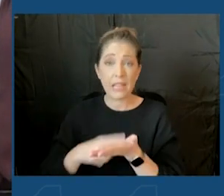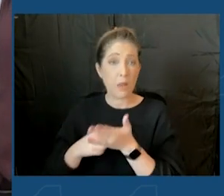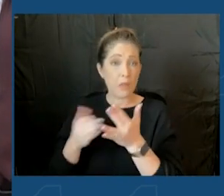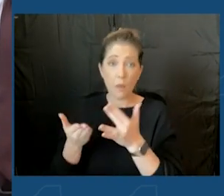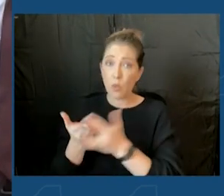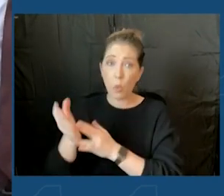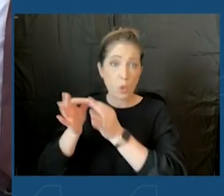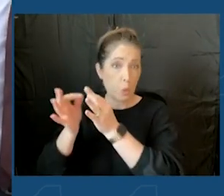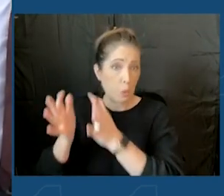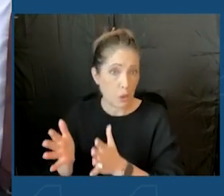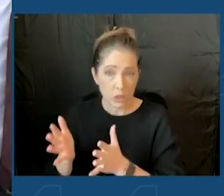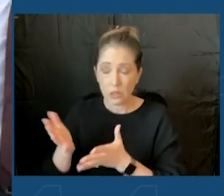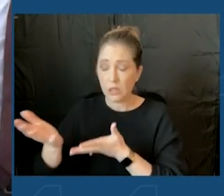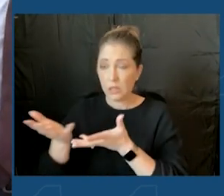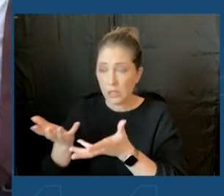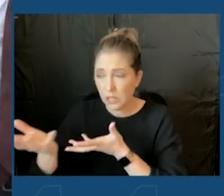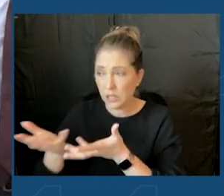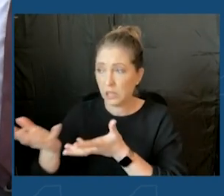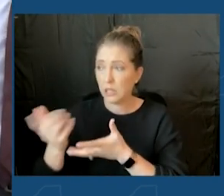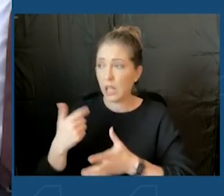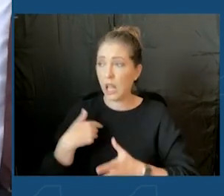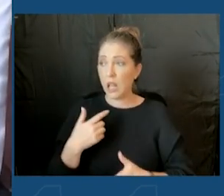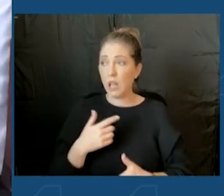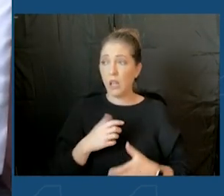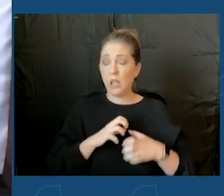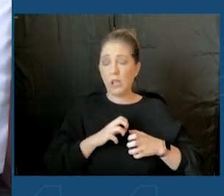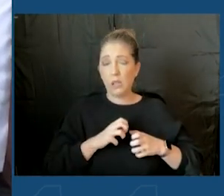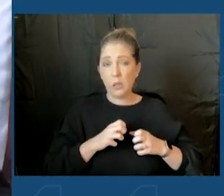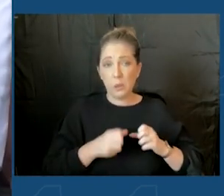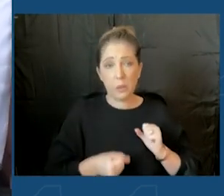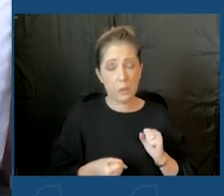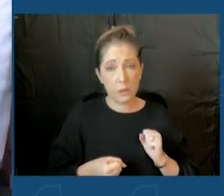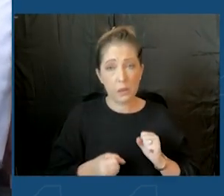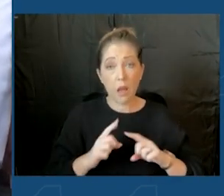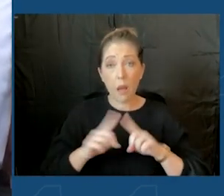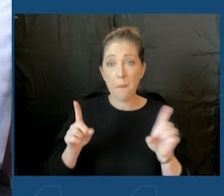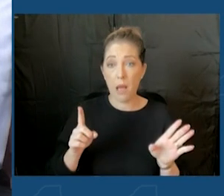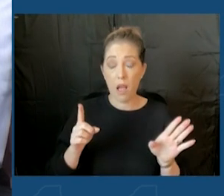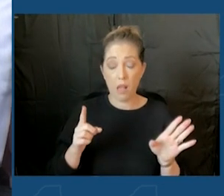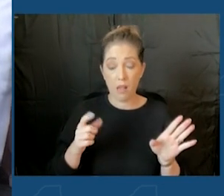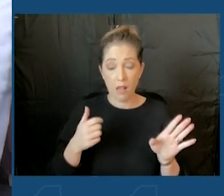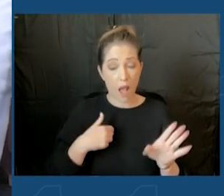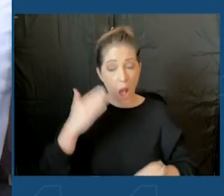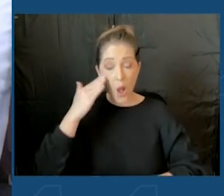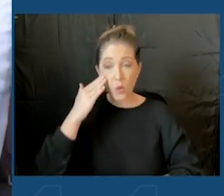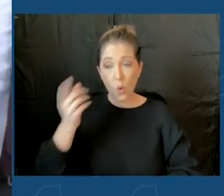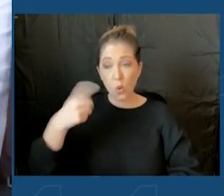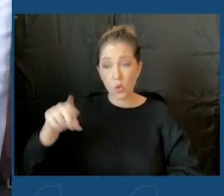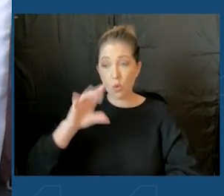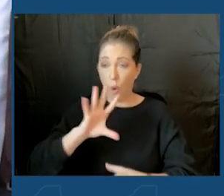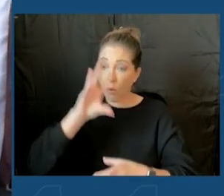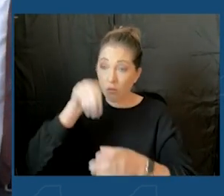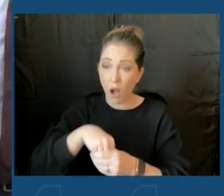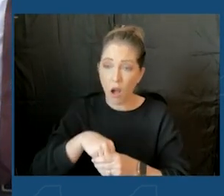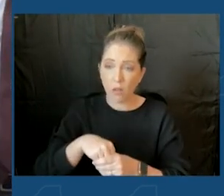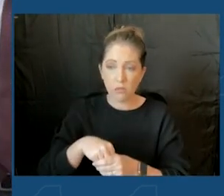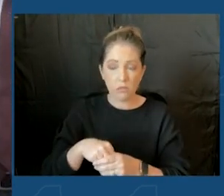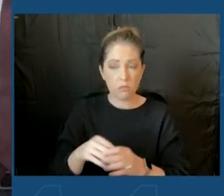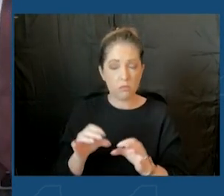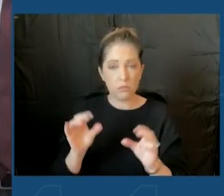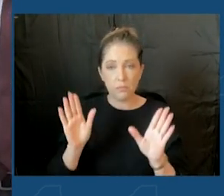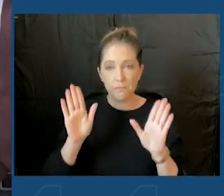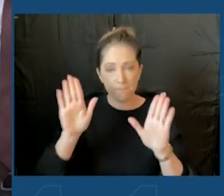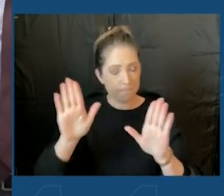day on many ends, but all I know is I didn't have to worry about the role you played. That was never in question. It was